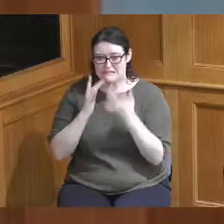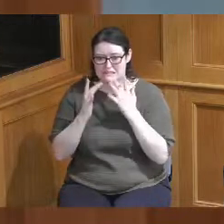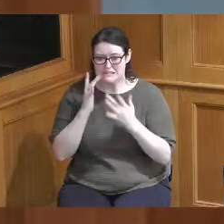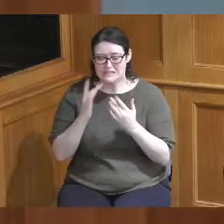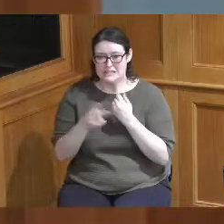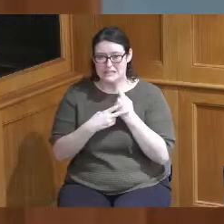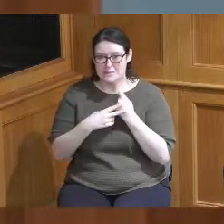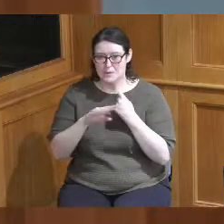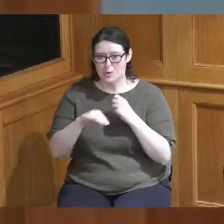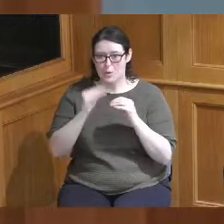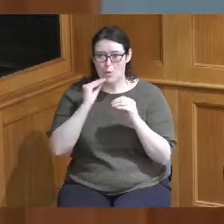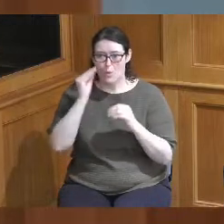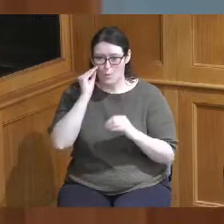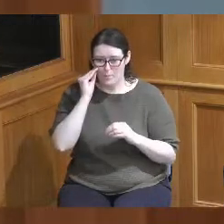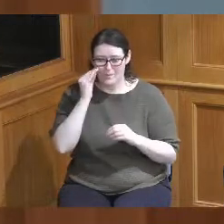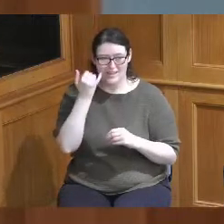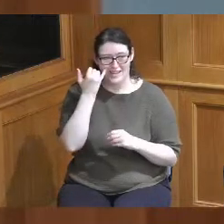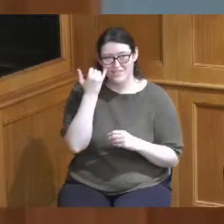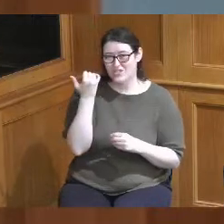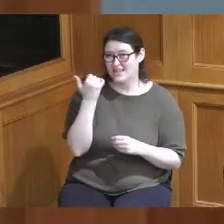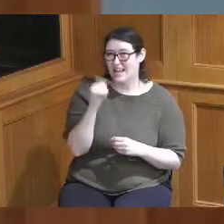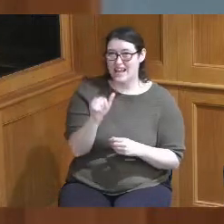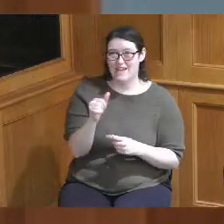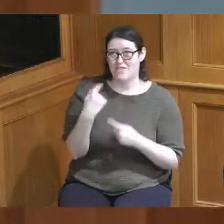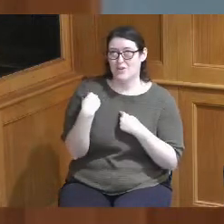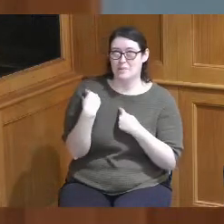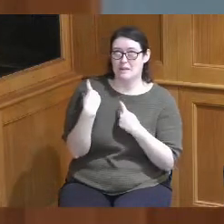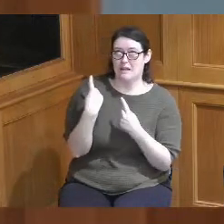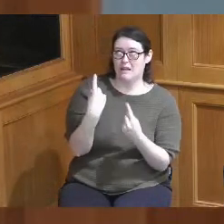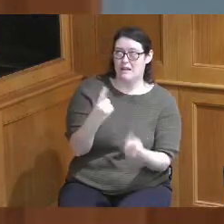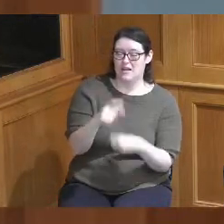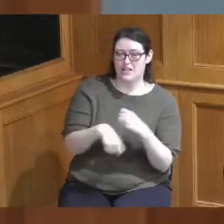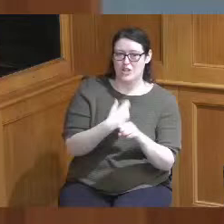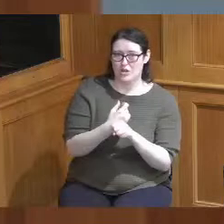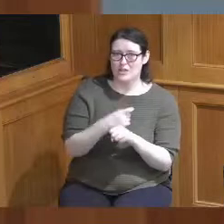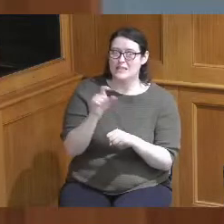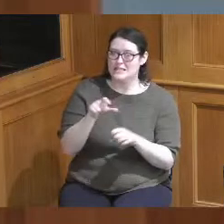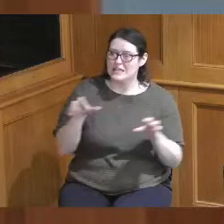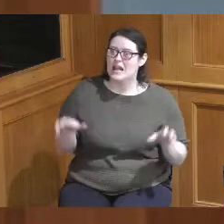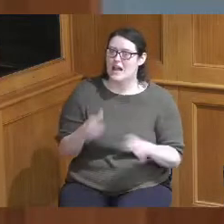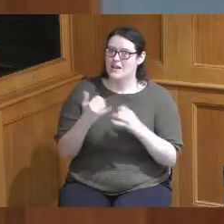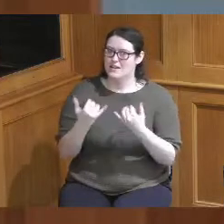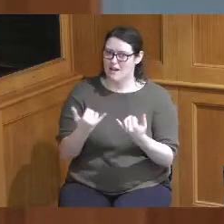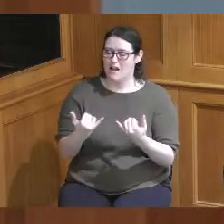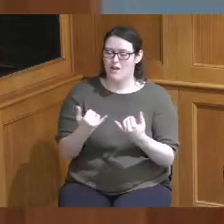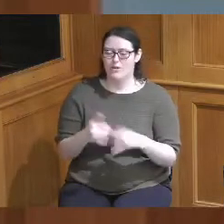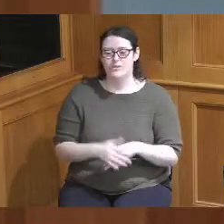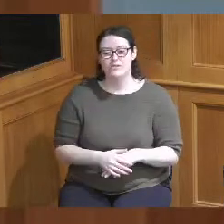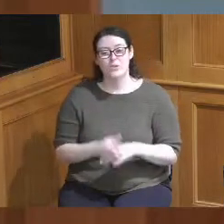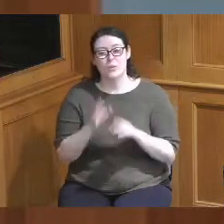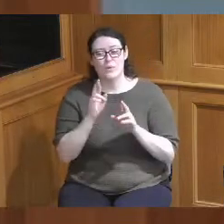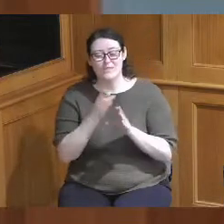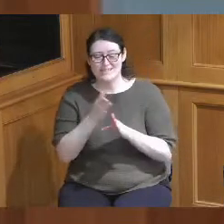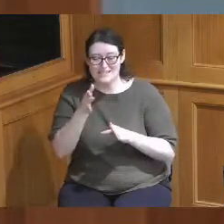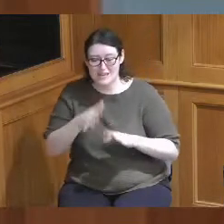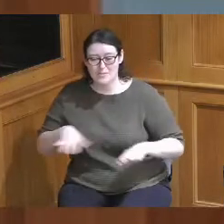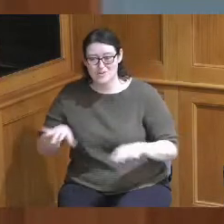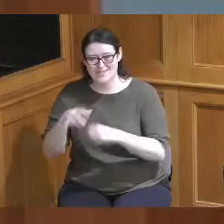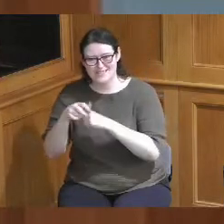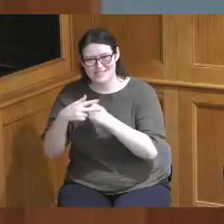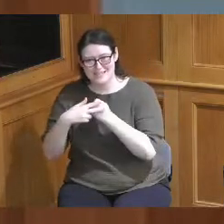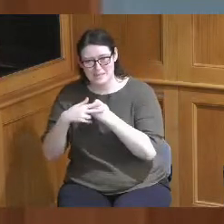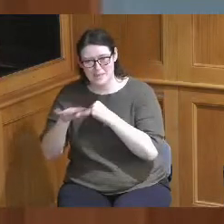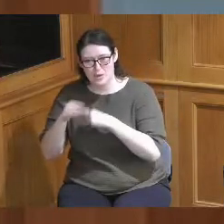If there's ever been a year to act boldly, it's this one. Let's keep our neighbors in their homes and our community